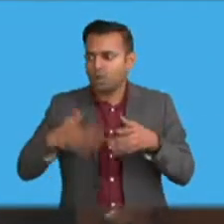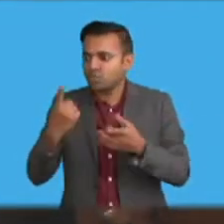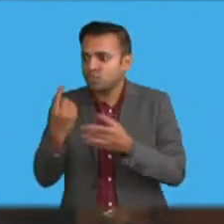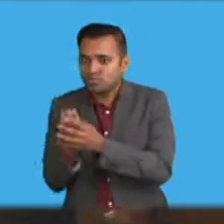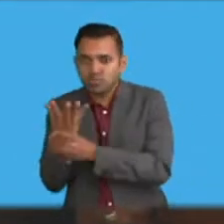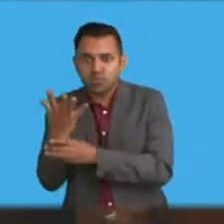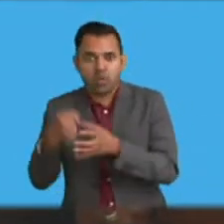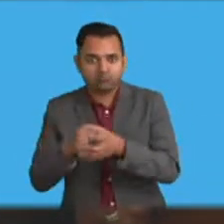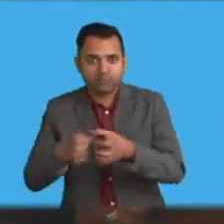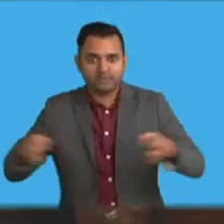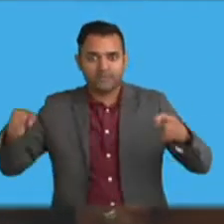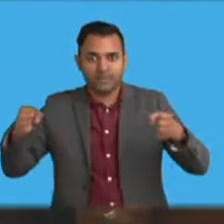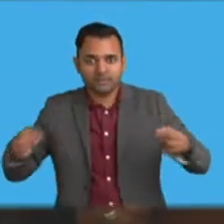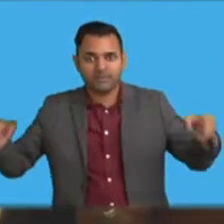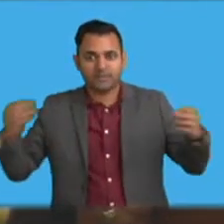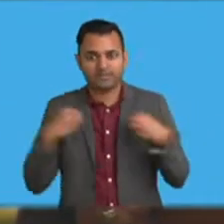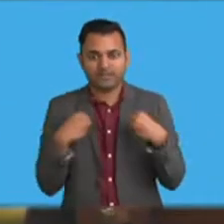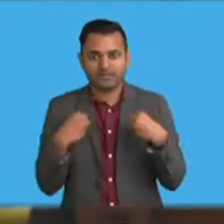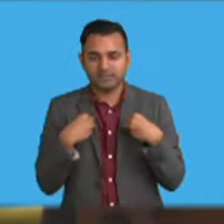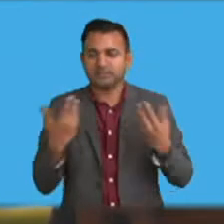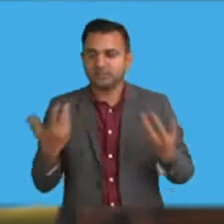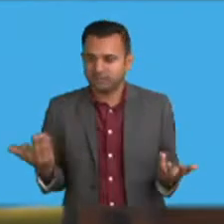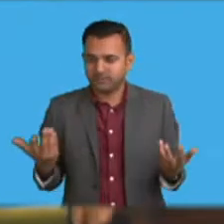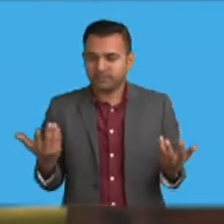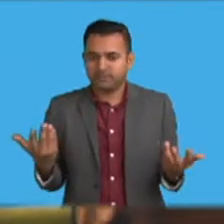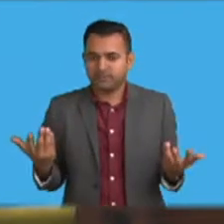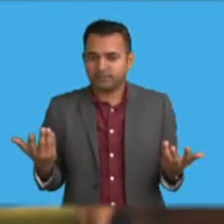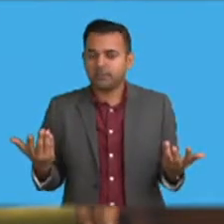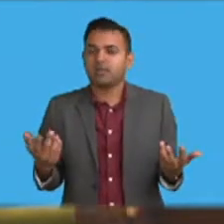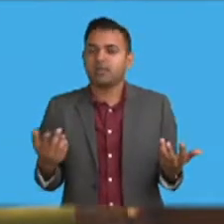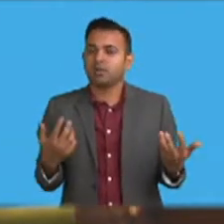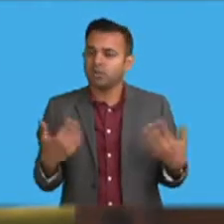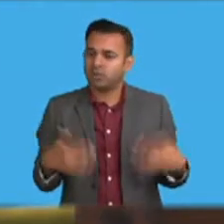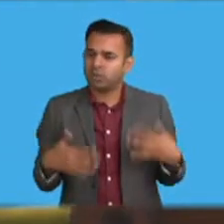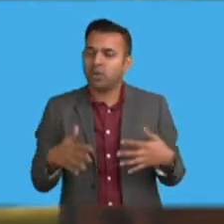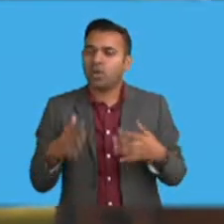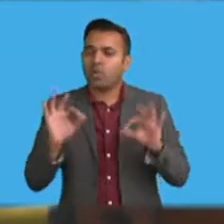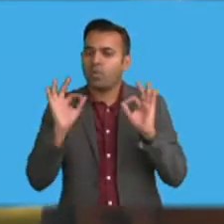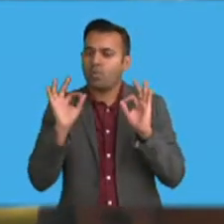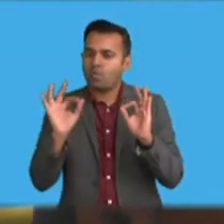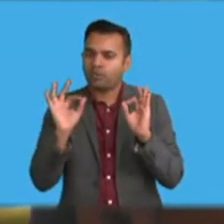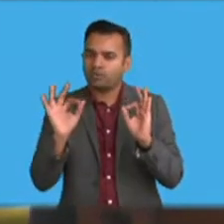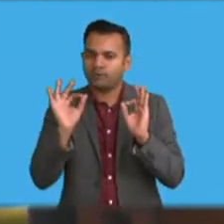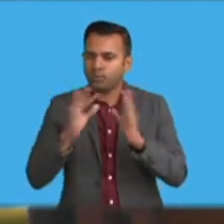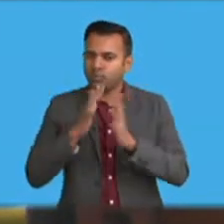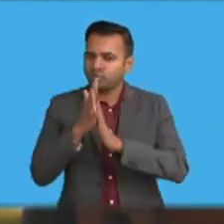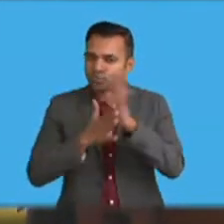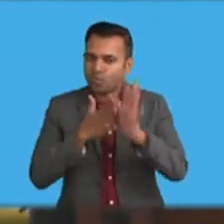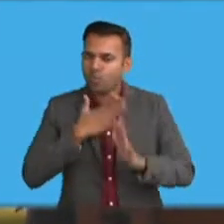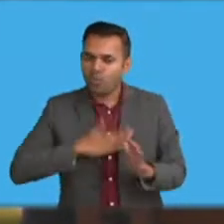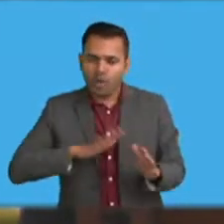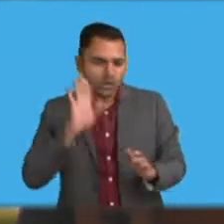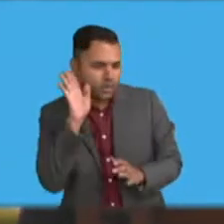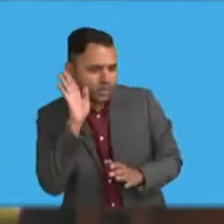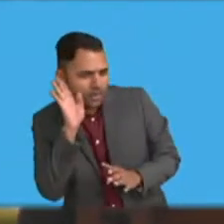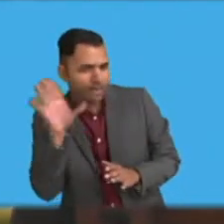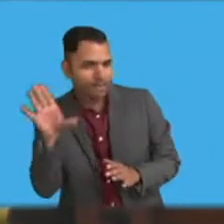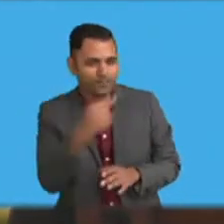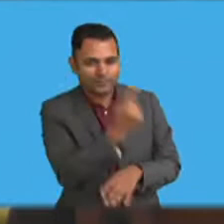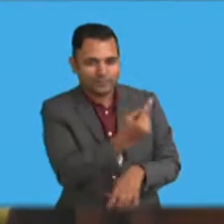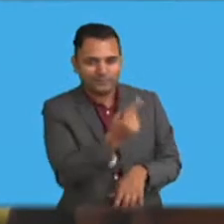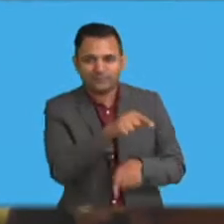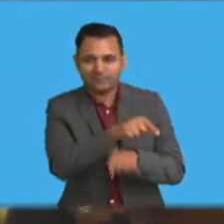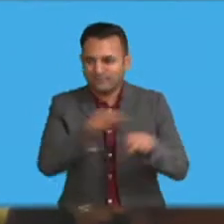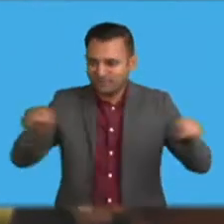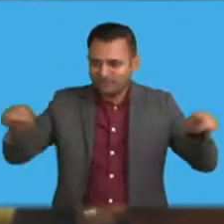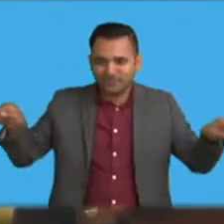Madam Speaker, this is the kind of wonderful story that the whole of Fiji likes hearing, Madam Speaker. Mr. Pranit Prasad, Madam Speaker,